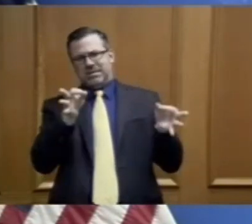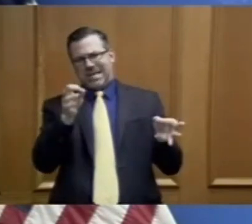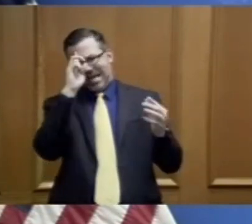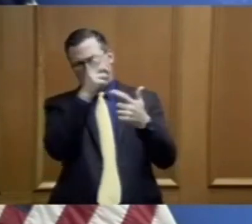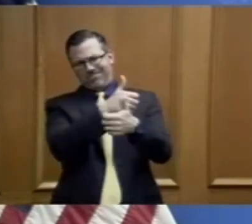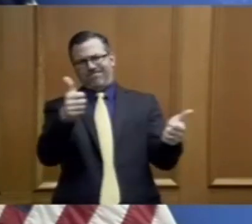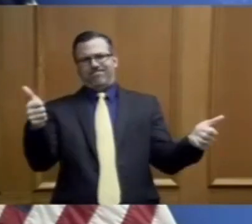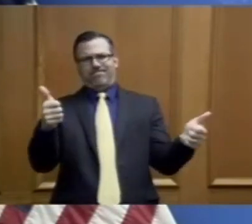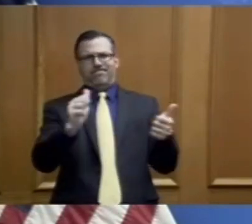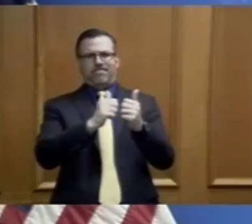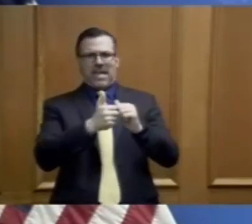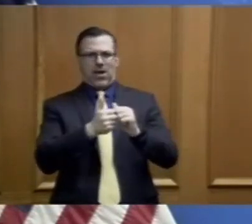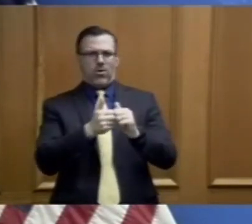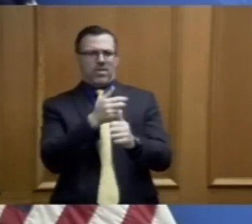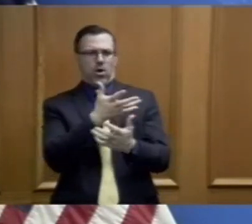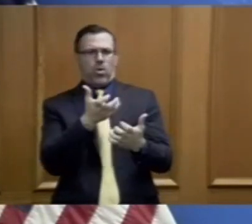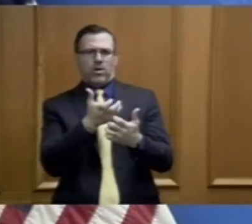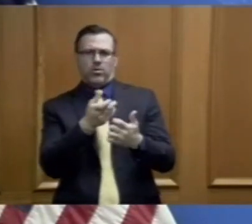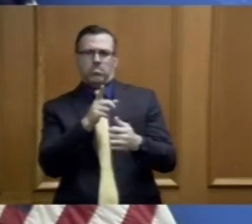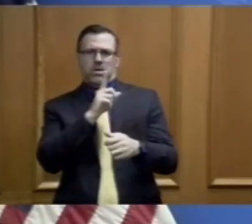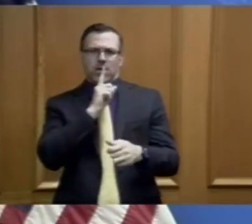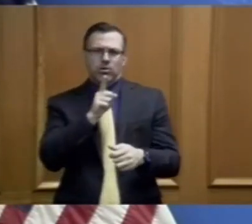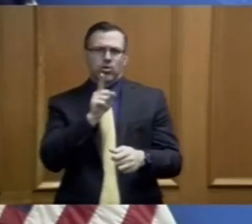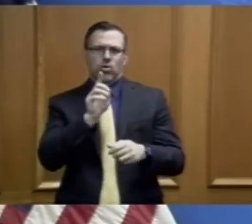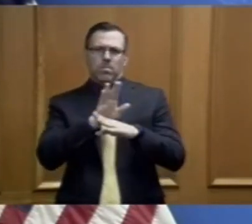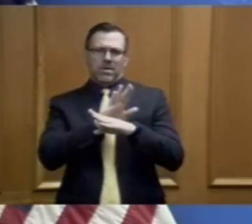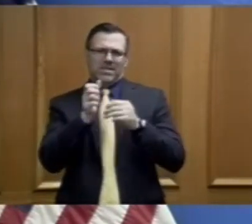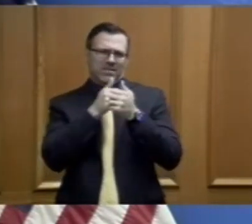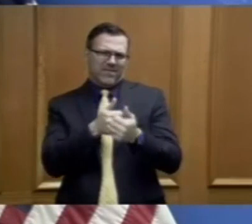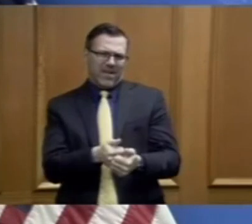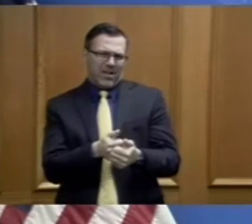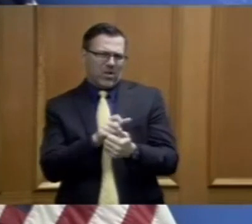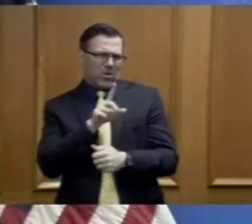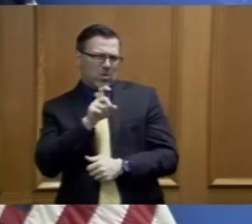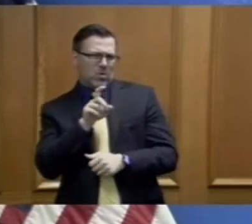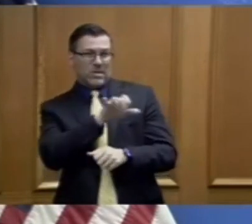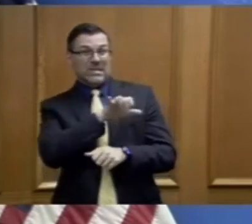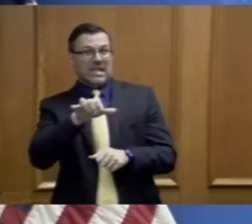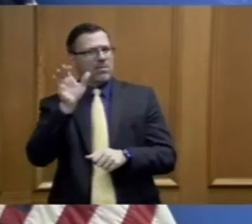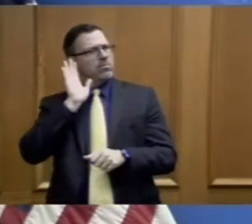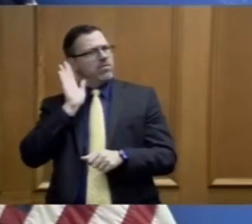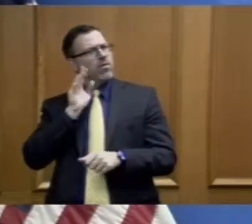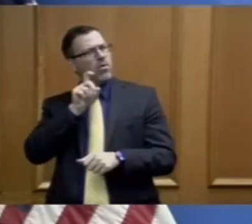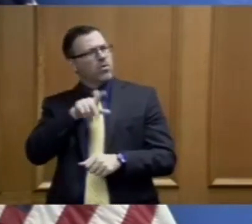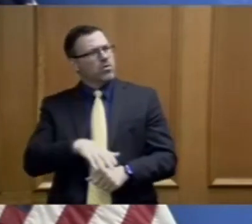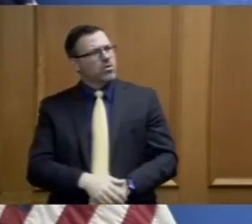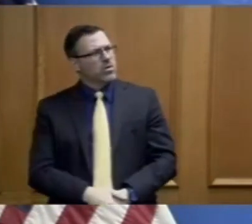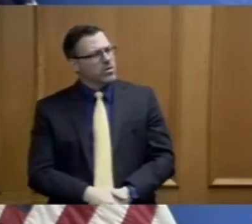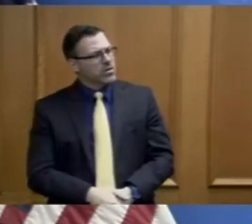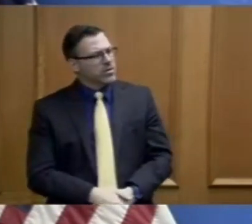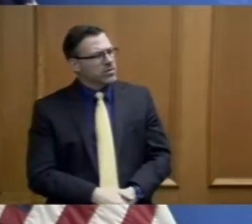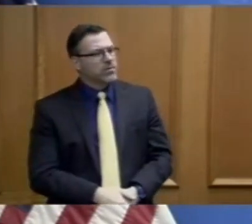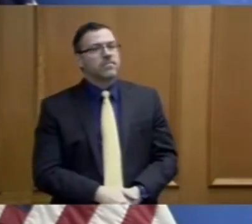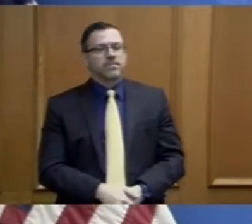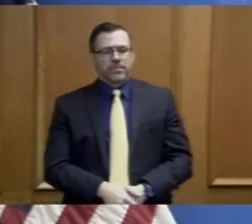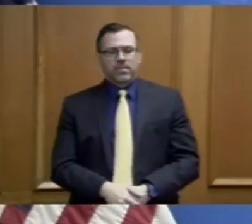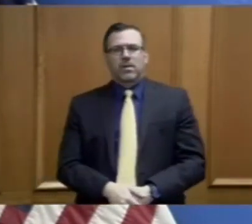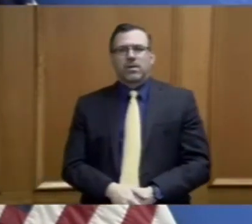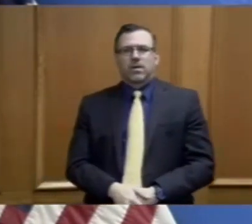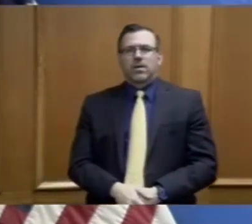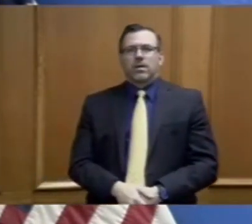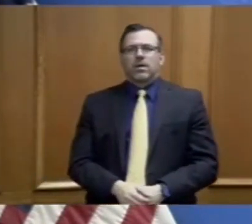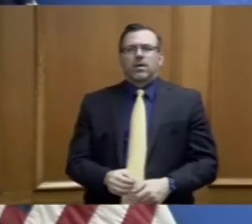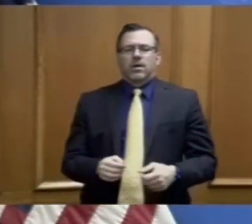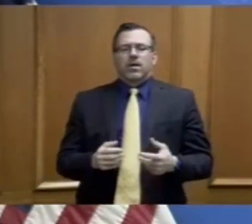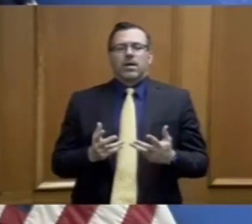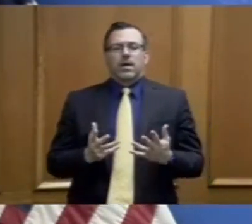the stay-at-home order in effect as a mandate? Is that a similar scenario now? Yeah, so this is, as we